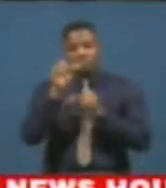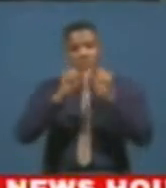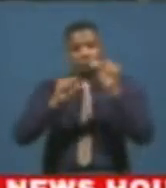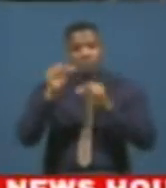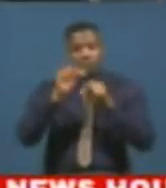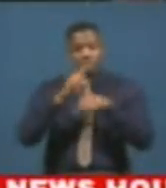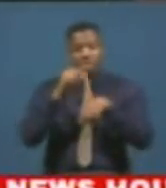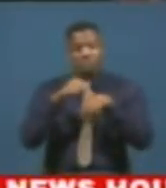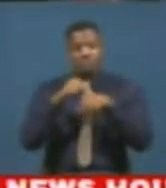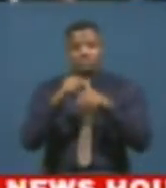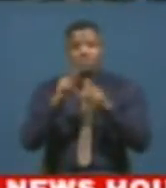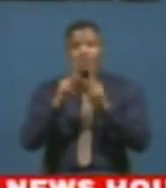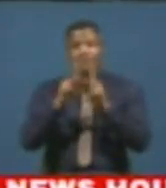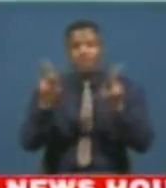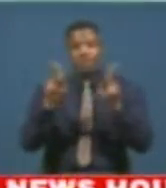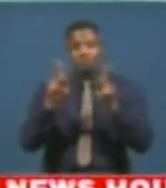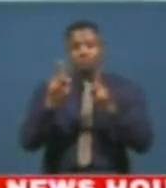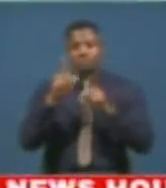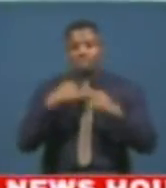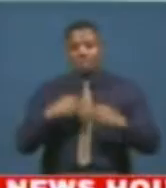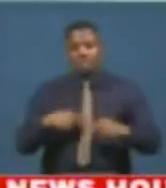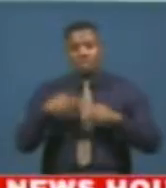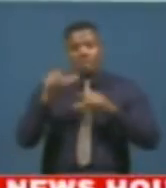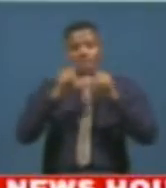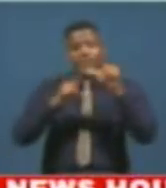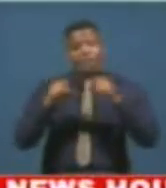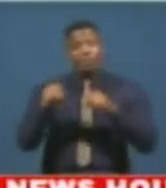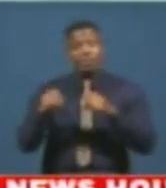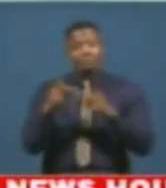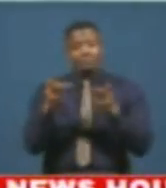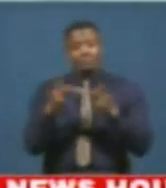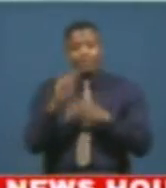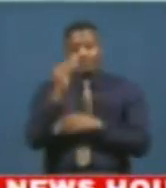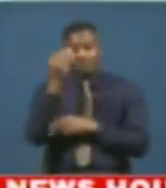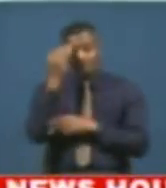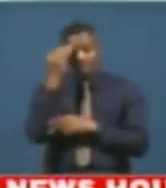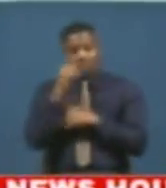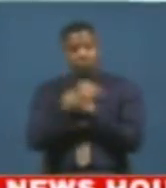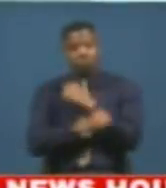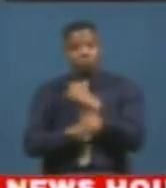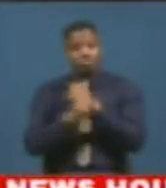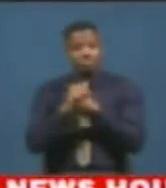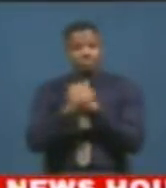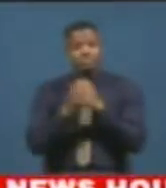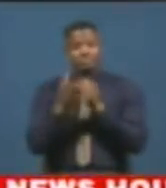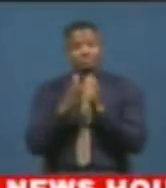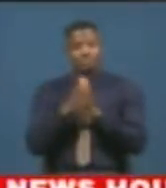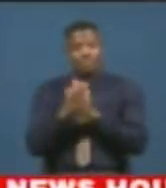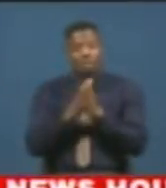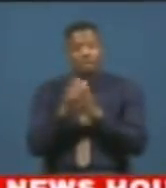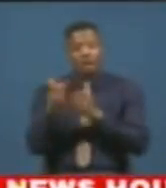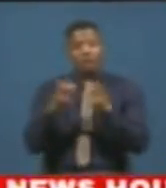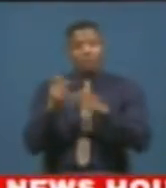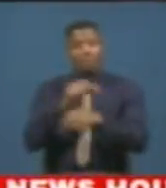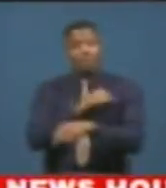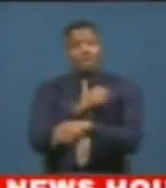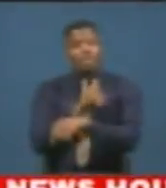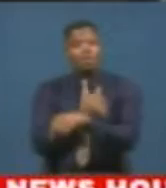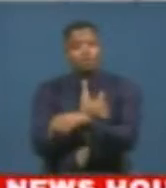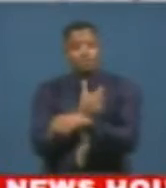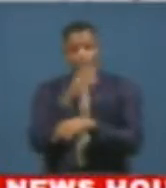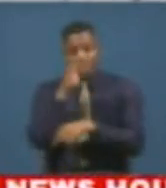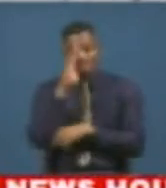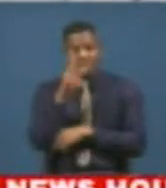Health Reference Laboratory. The Minister of State in charge of the State Interest and Governance Authority, Mr. Kwekwe